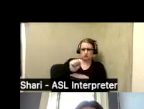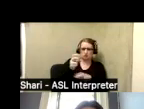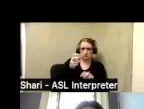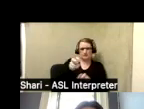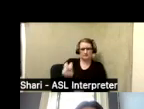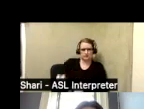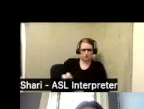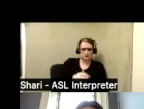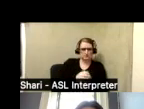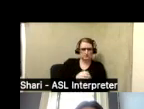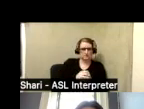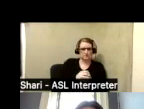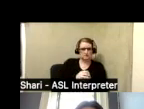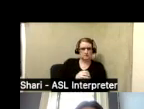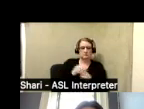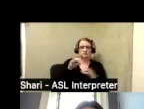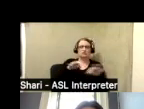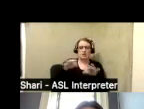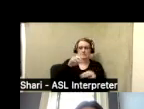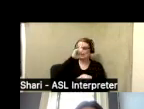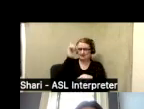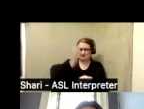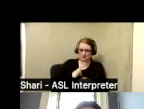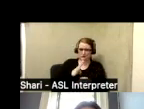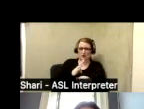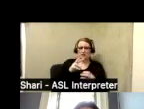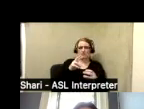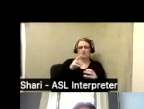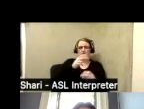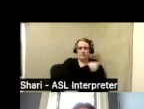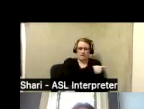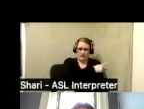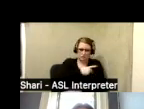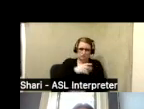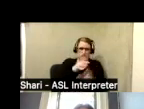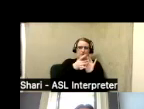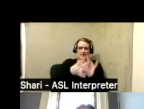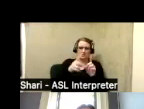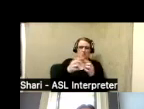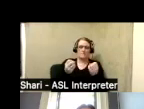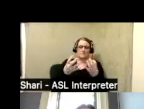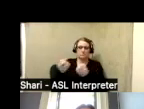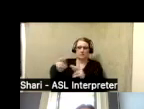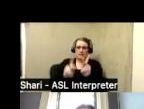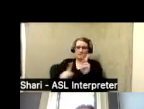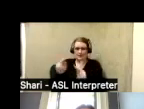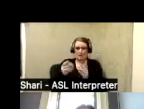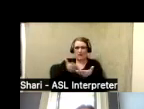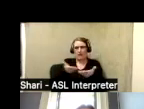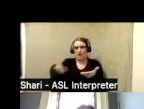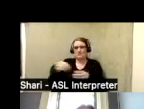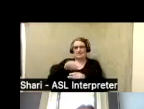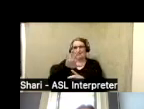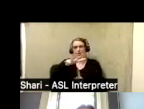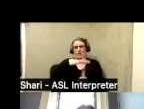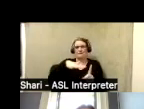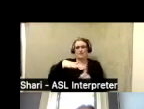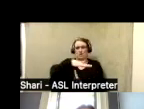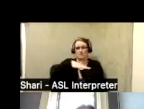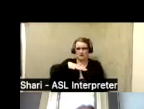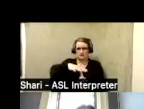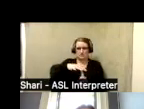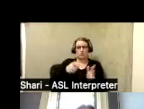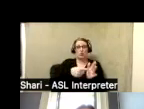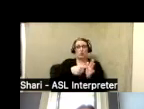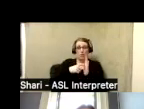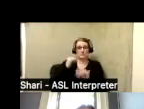transference, to describe how schizophrenic subjects relate to a multitude of people and objects in their environment,